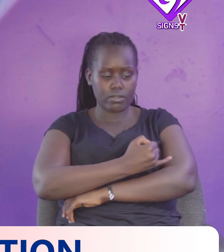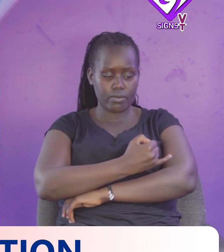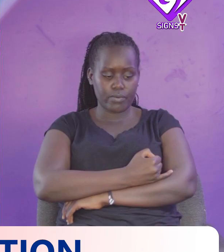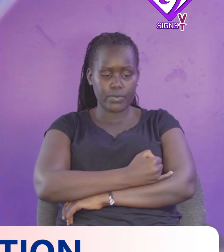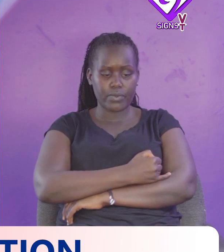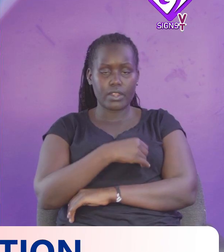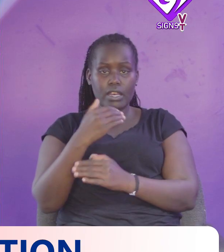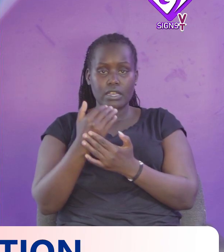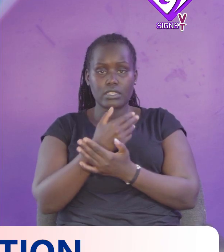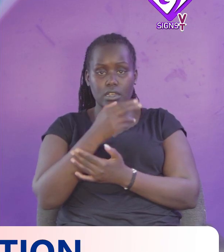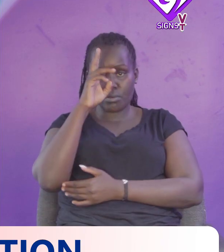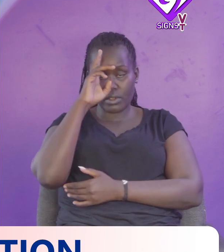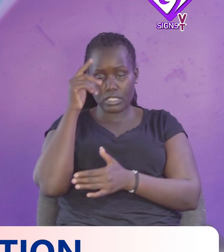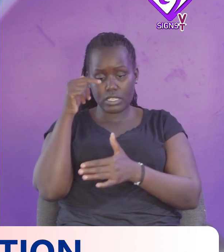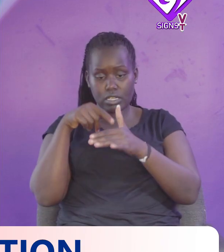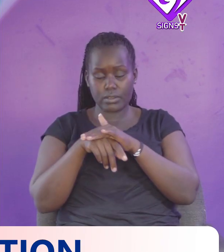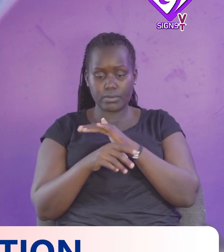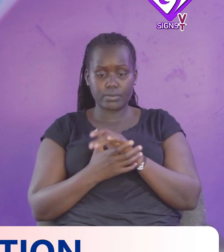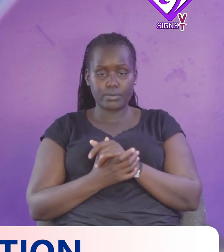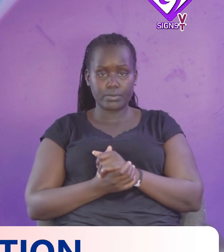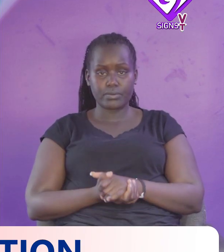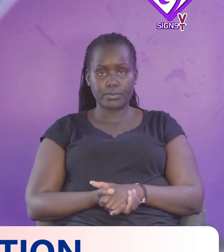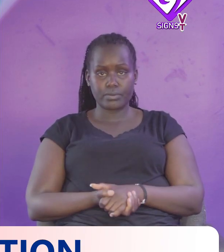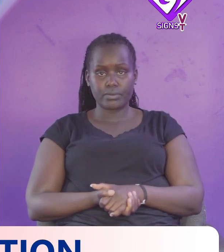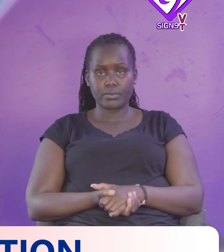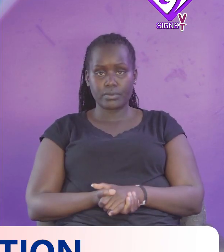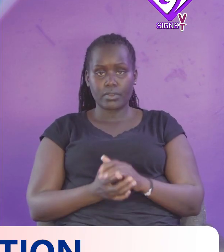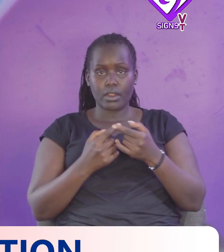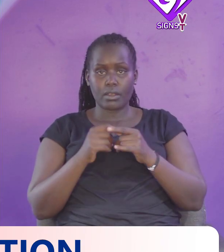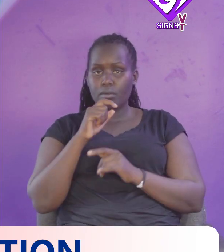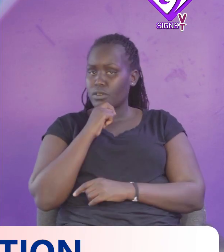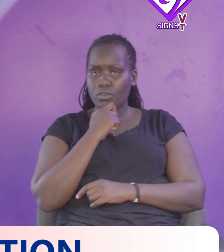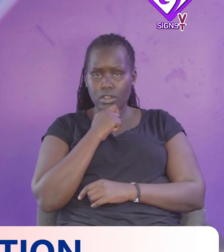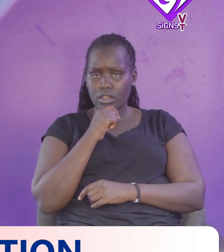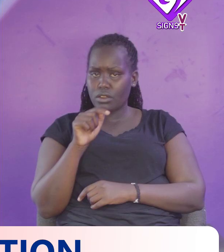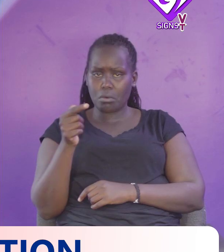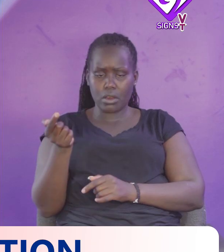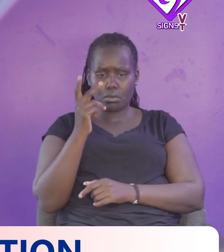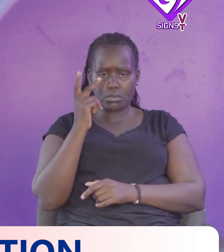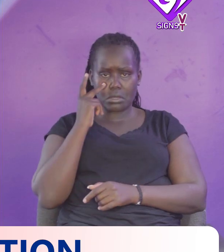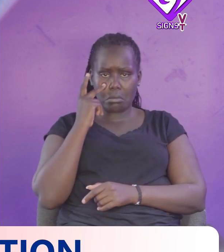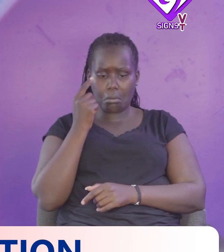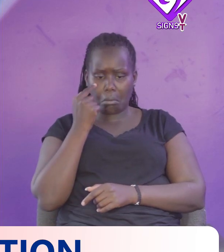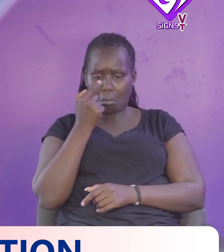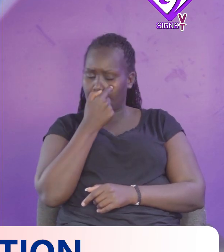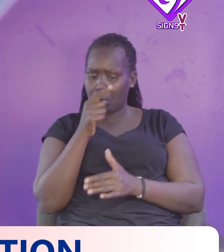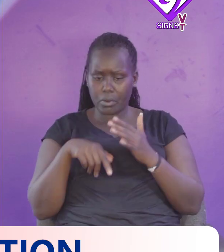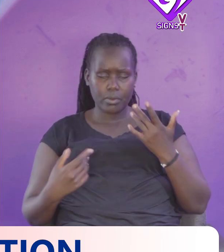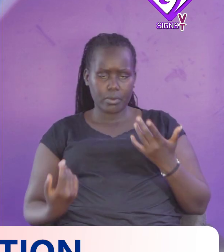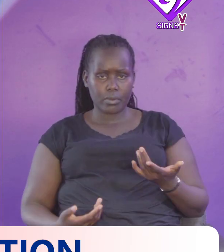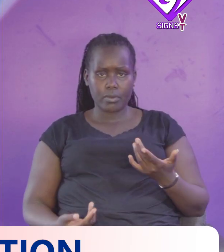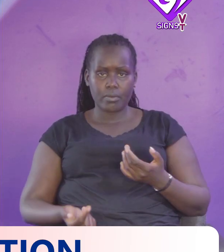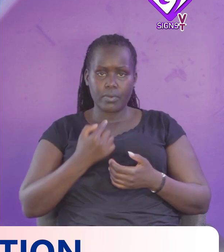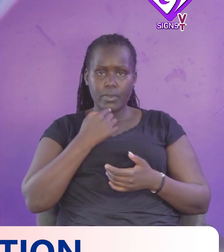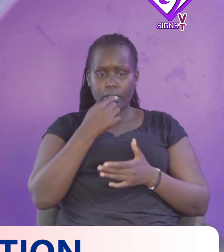officers at the entrance, they were very kind, but they were wondering, sasa huyu anakuja kuona nini? That is why I'm